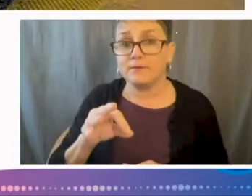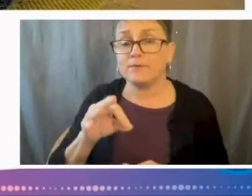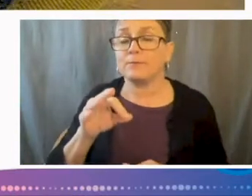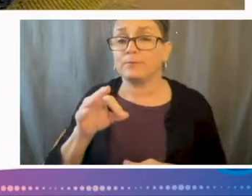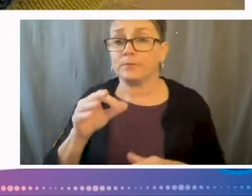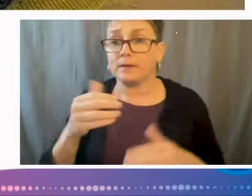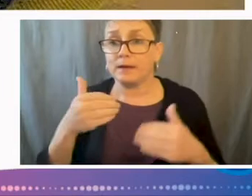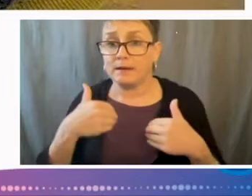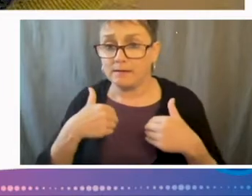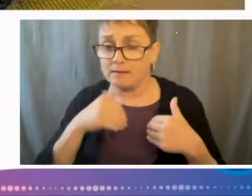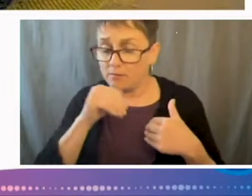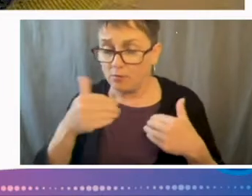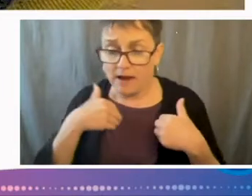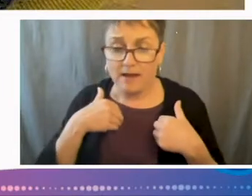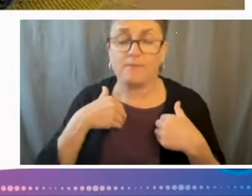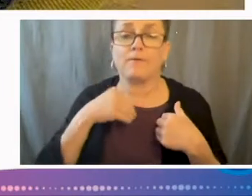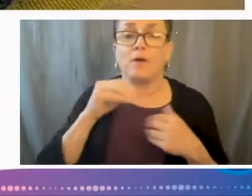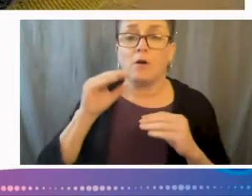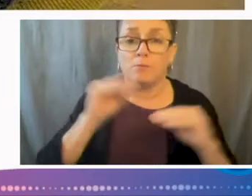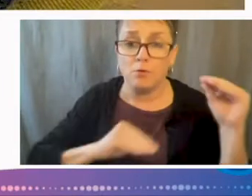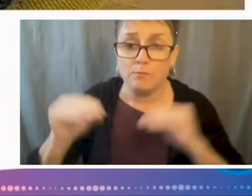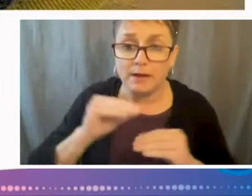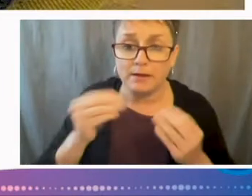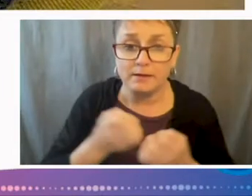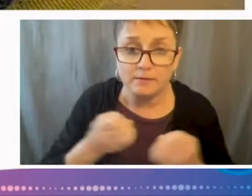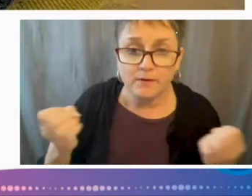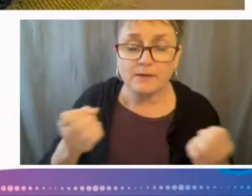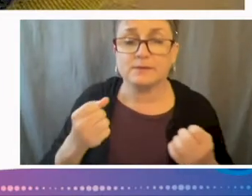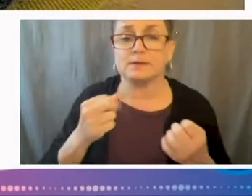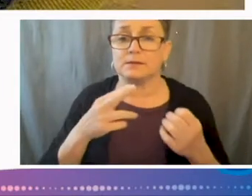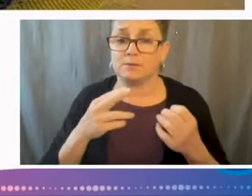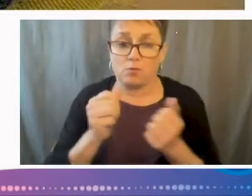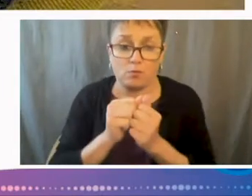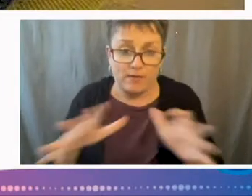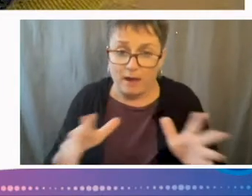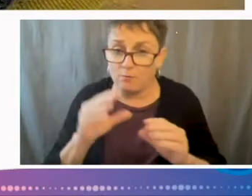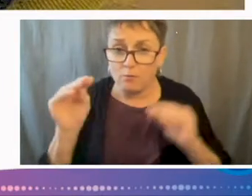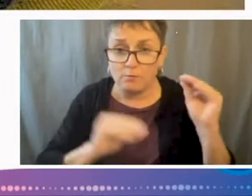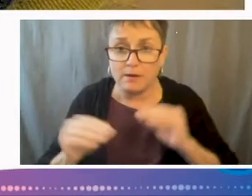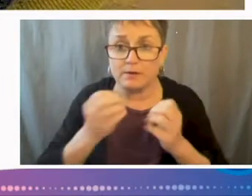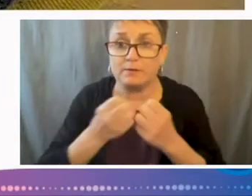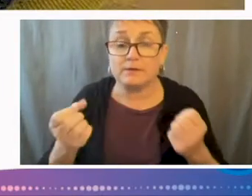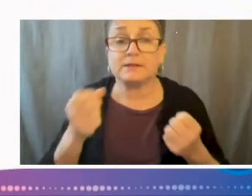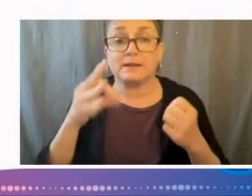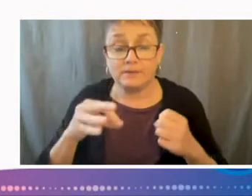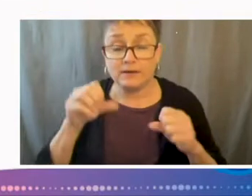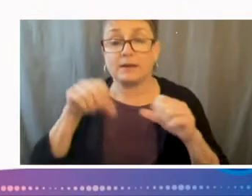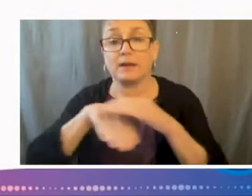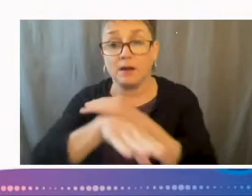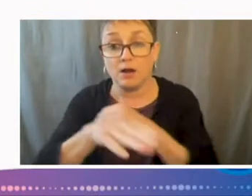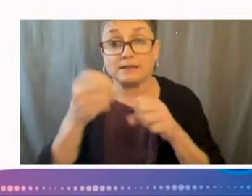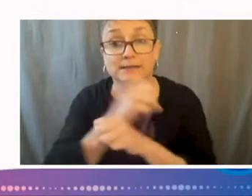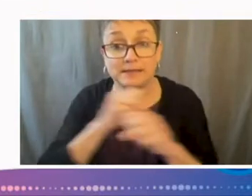train at inaccessible stations if the customer can do so safely and without the assistance of a crew member.